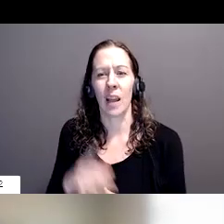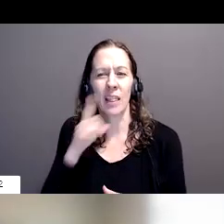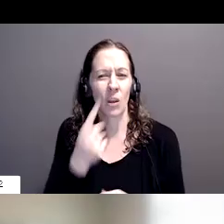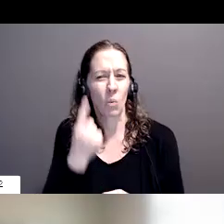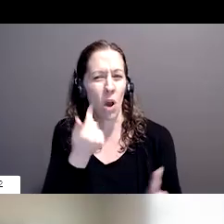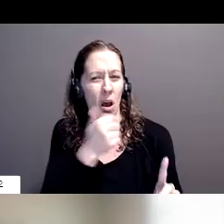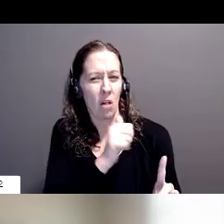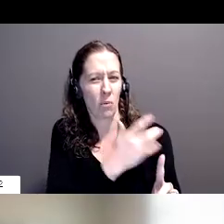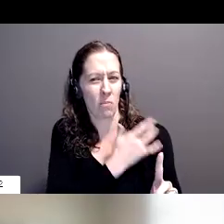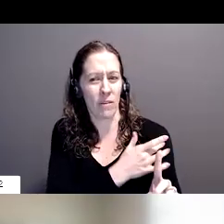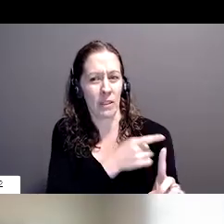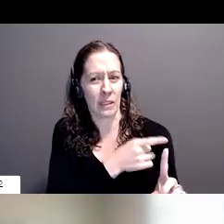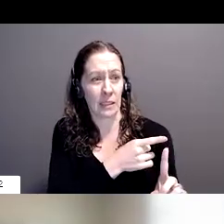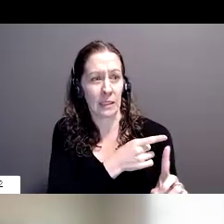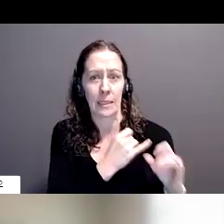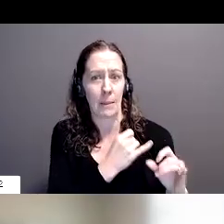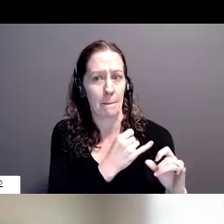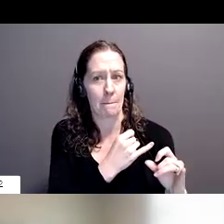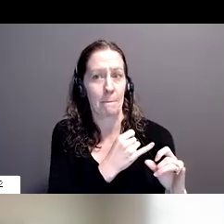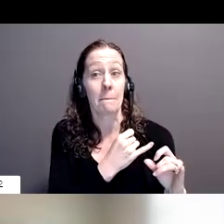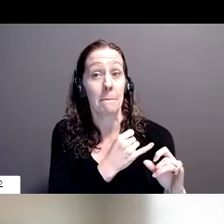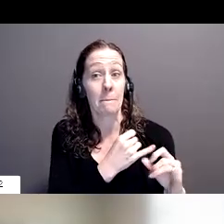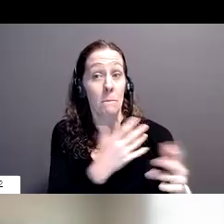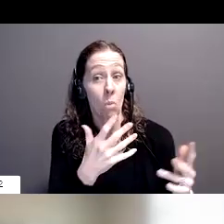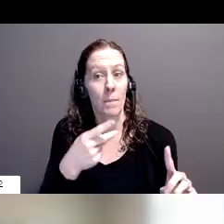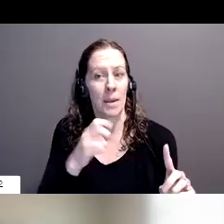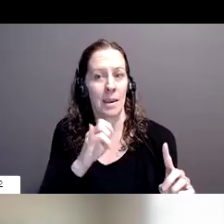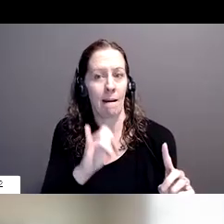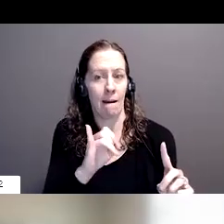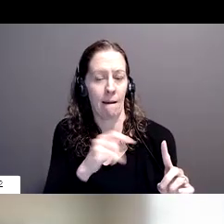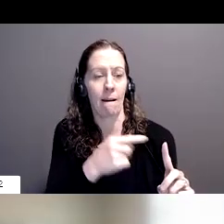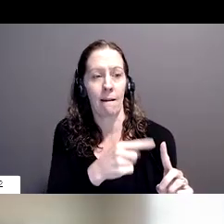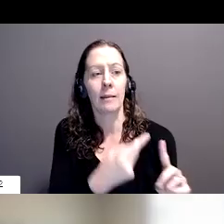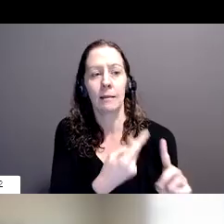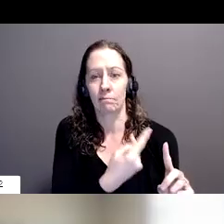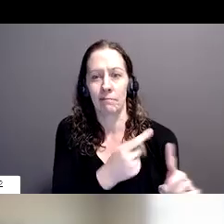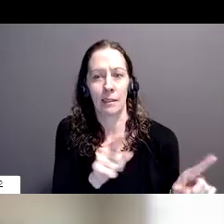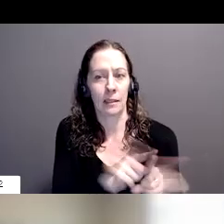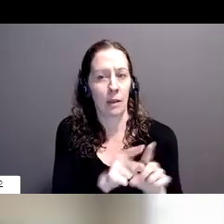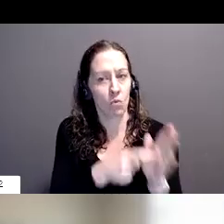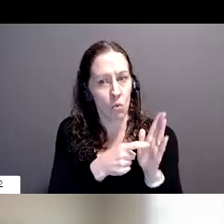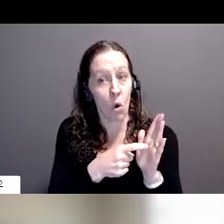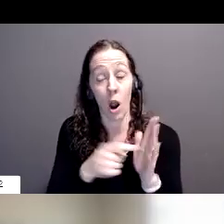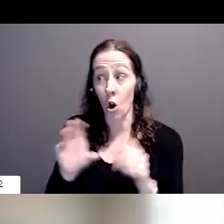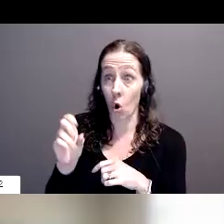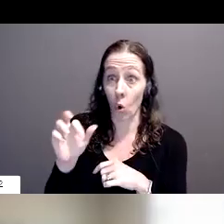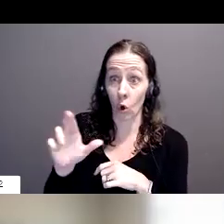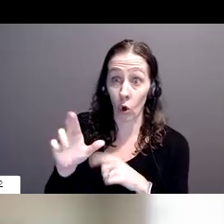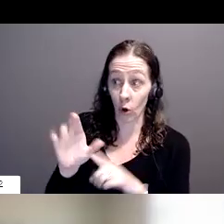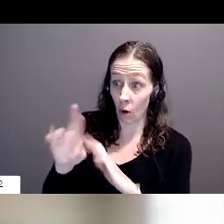province that is set up similarly, and that would be Prince Edward Island. So in Ontario,